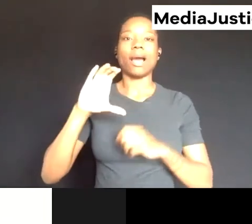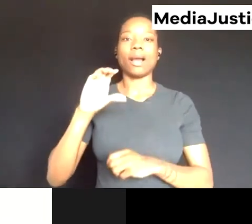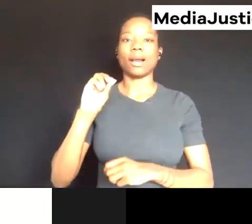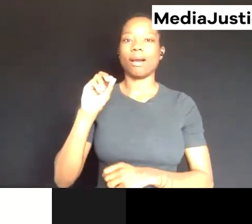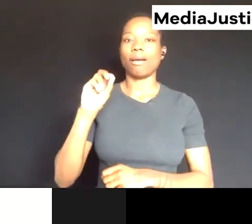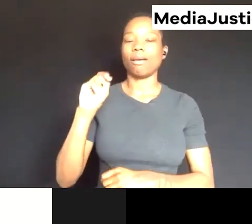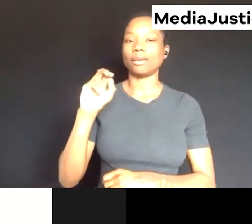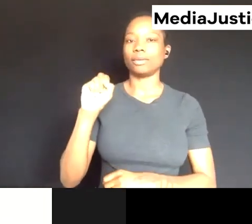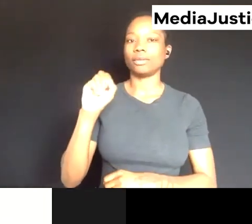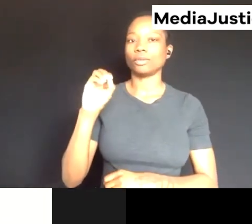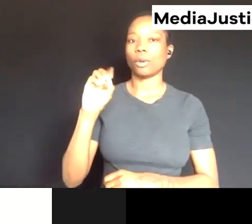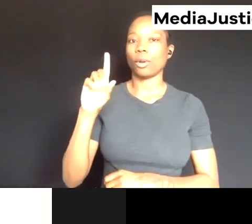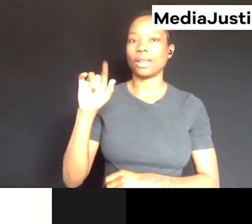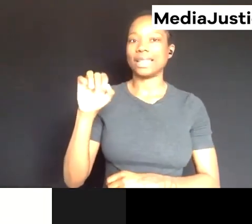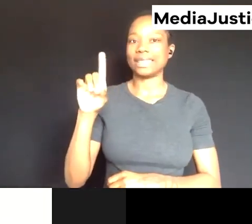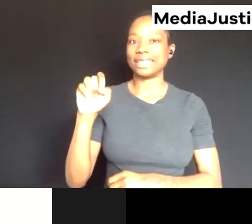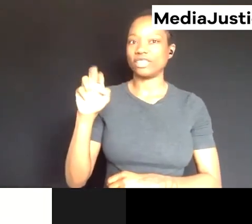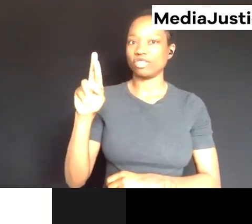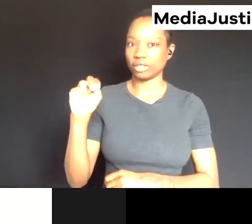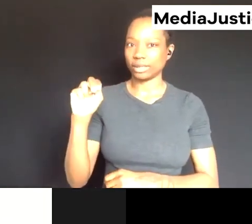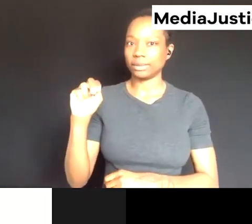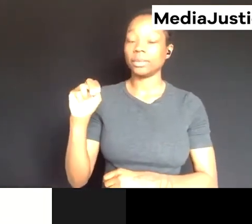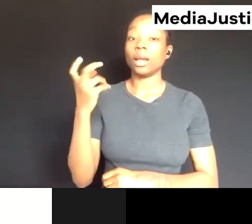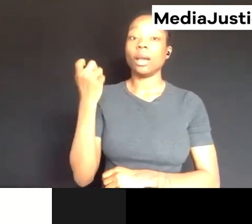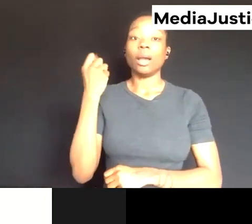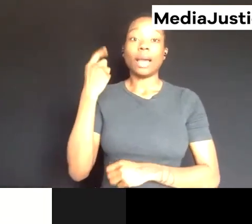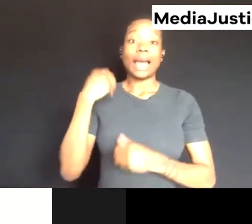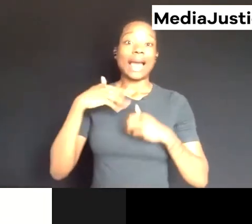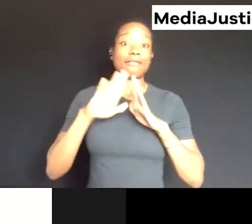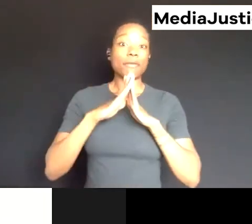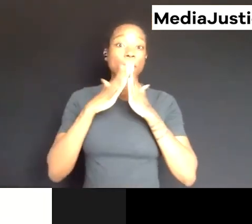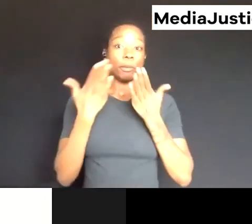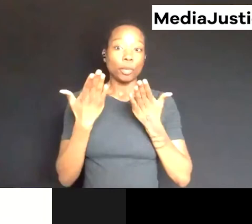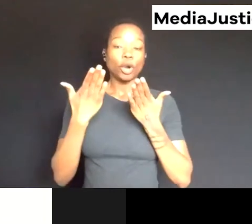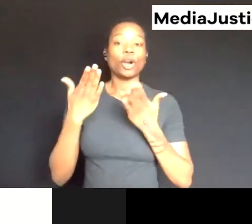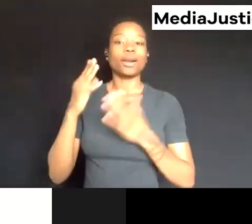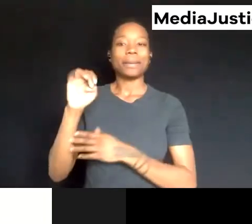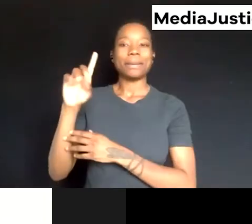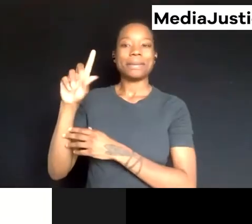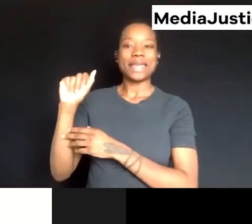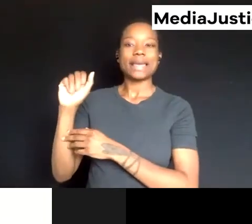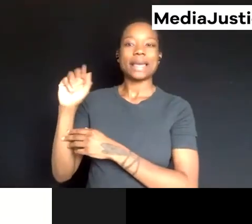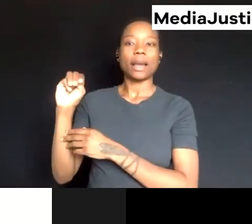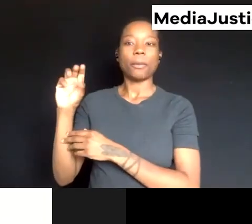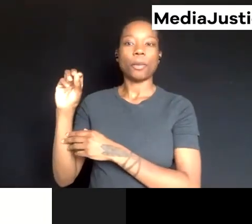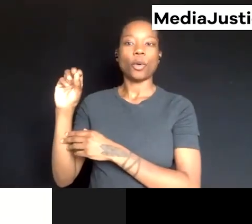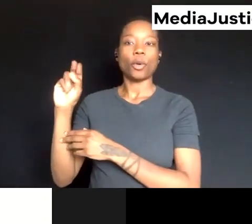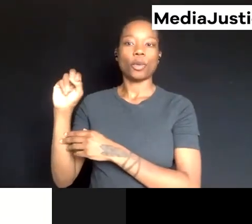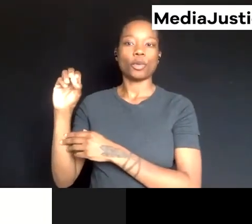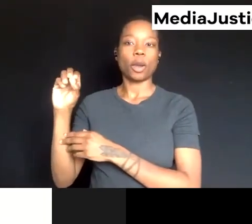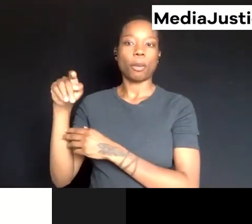In the book Media Monopoly, which is, I should have mentioned at the top, this was a book that I ended up, you